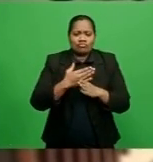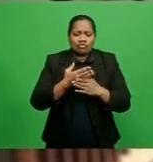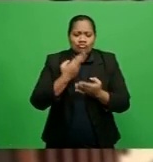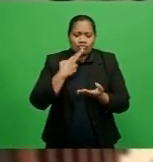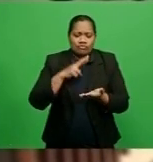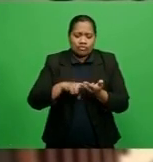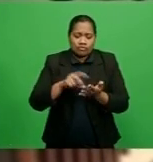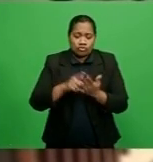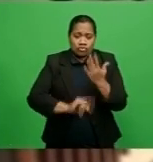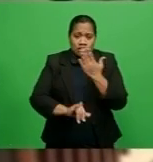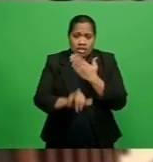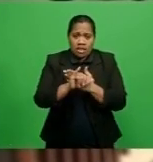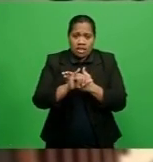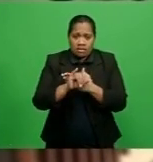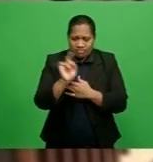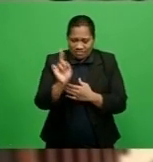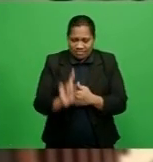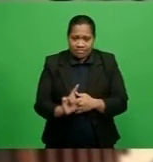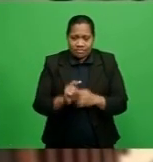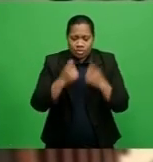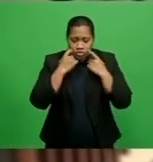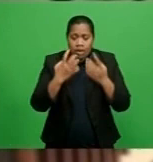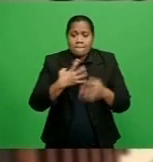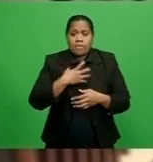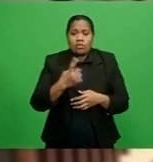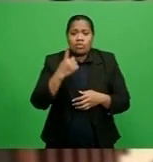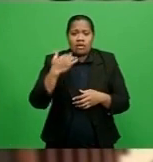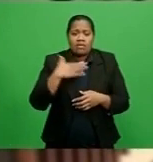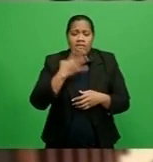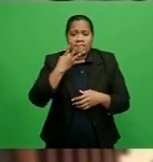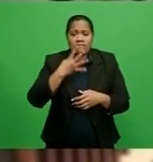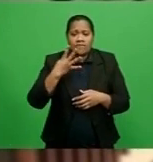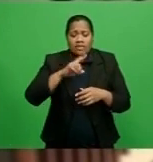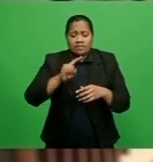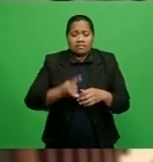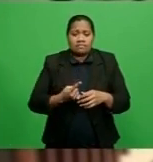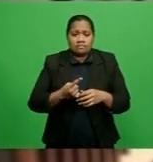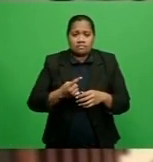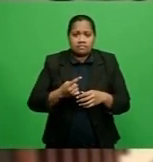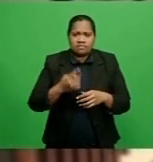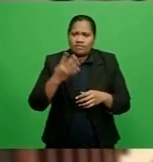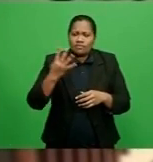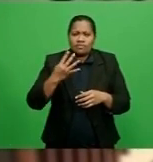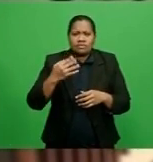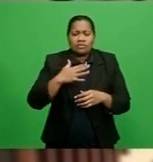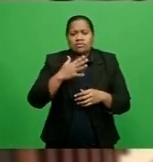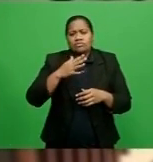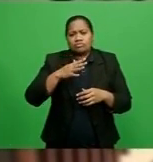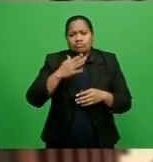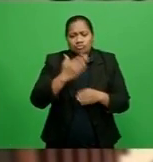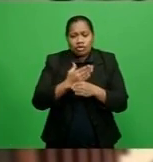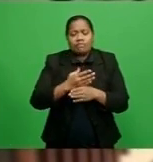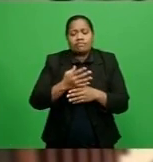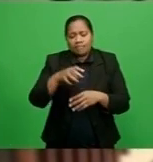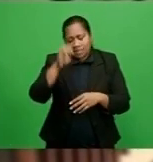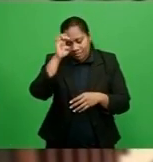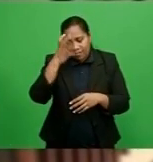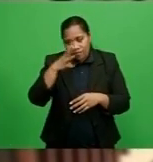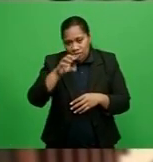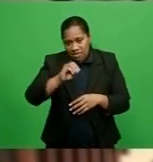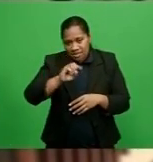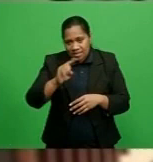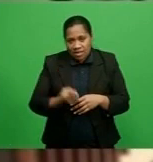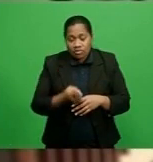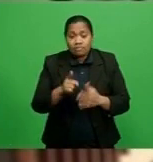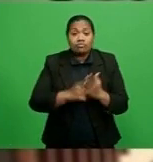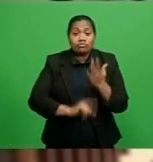It showed more than 114,000 jobs were added in July against the expected 40,000, while July's